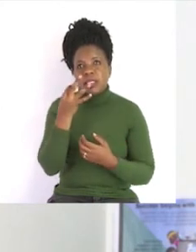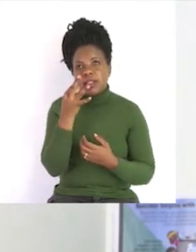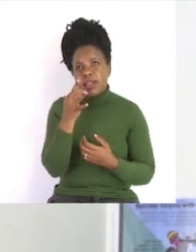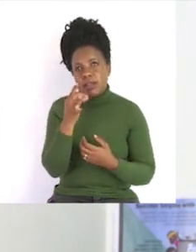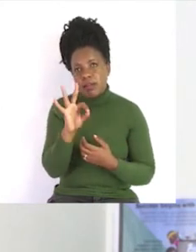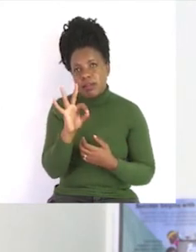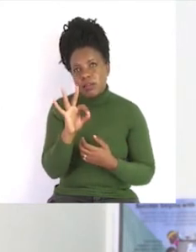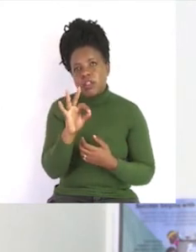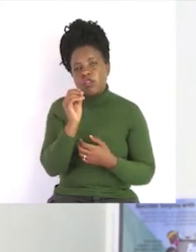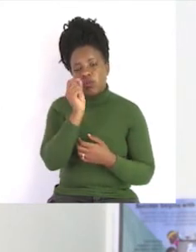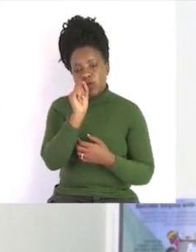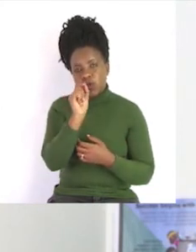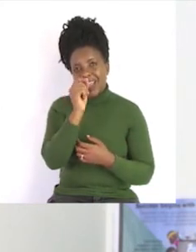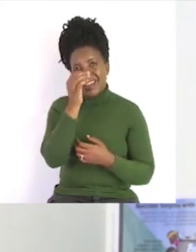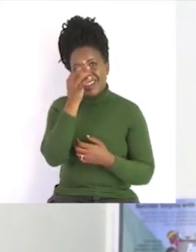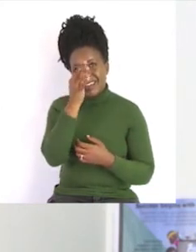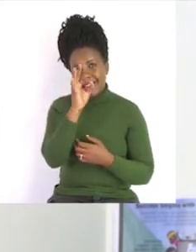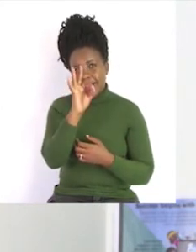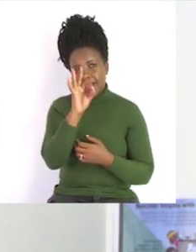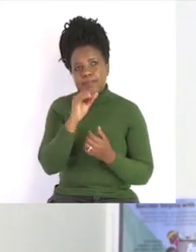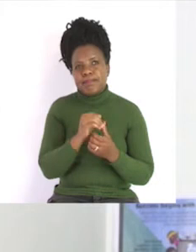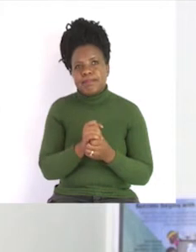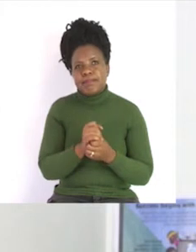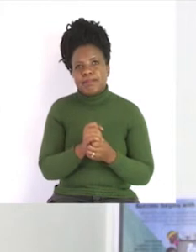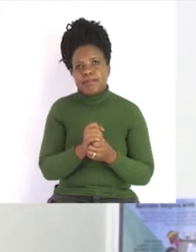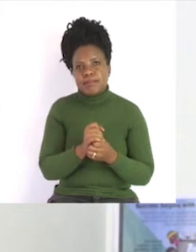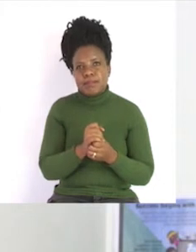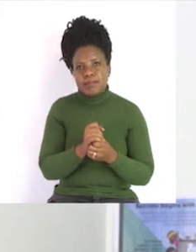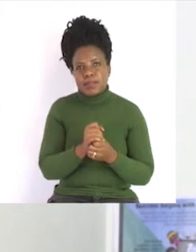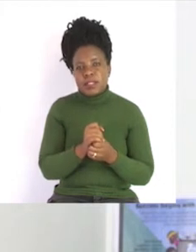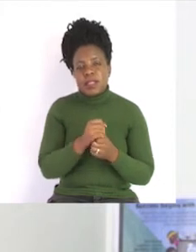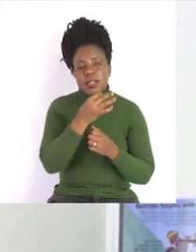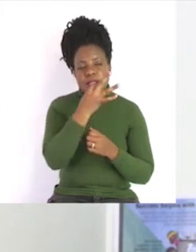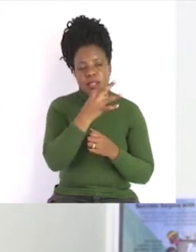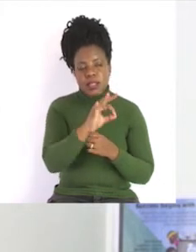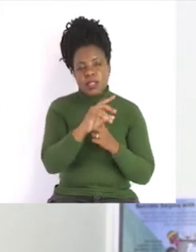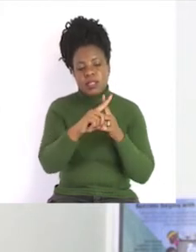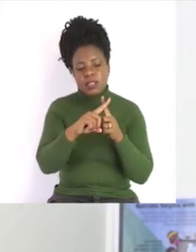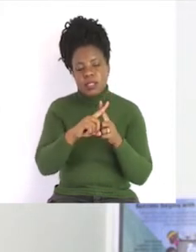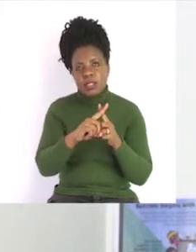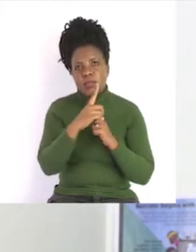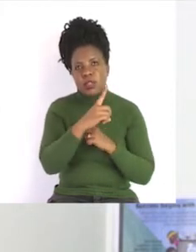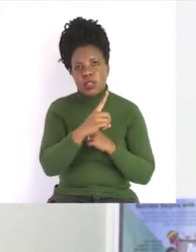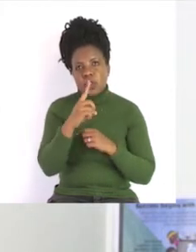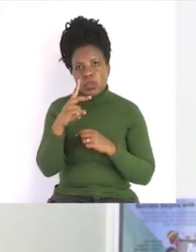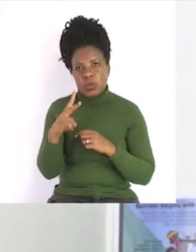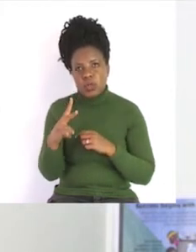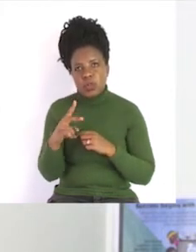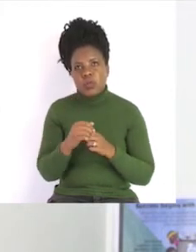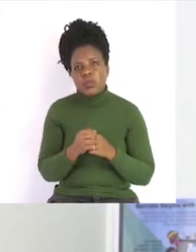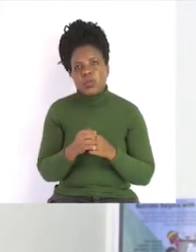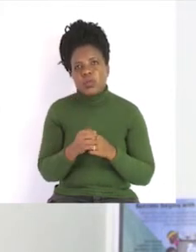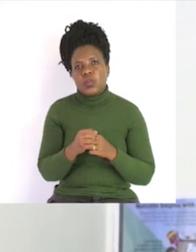in 9 times. All right, then I will say 9 times 12. It's easy to see because